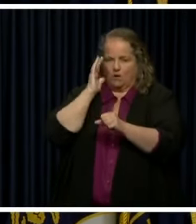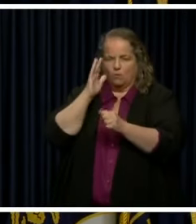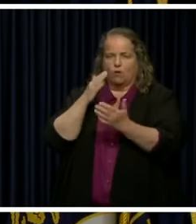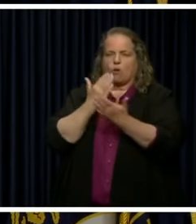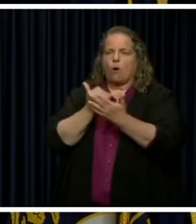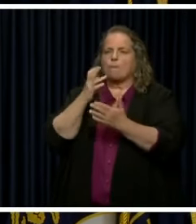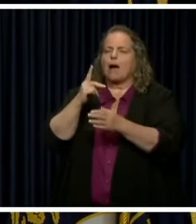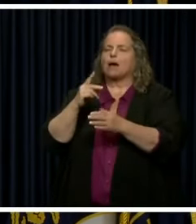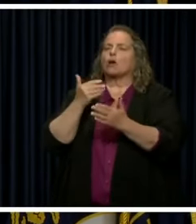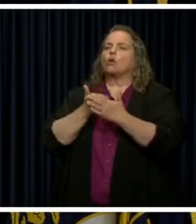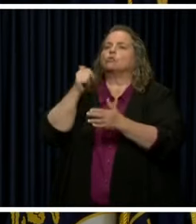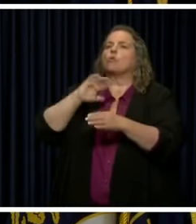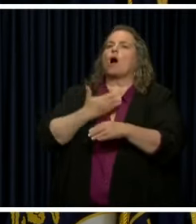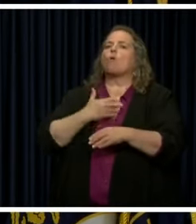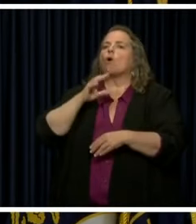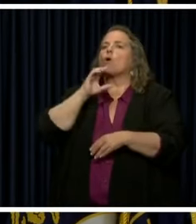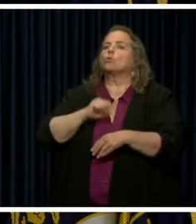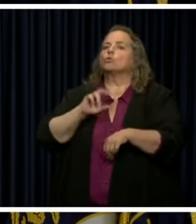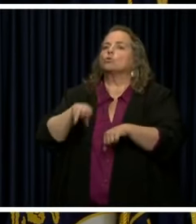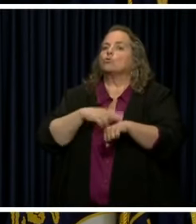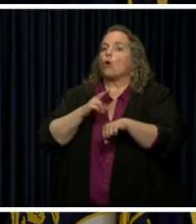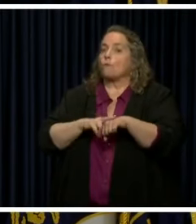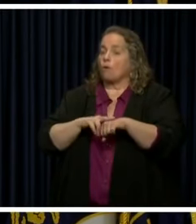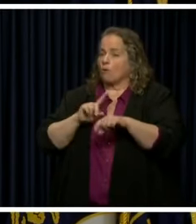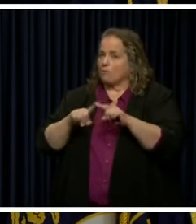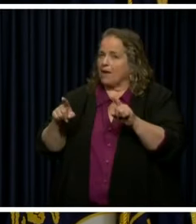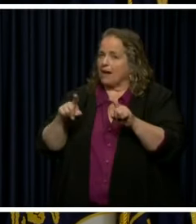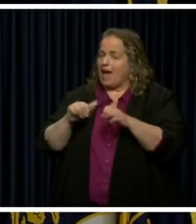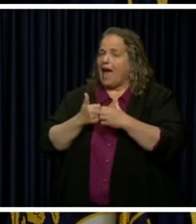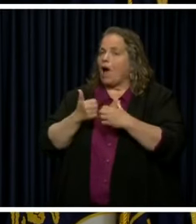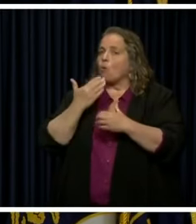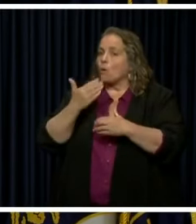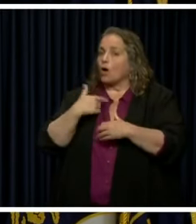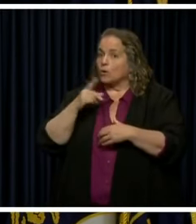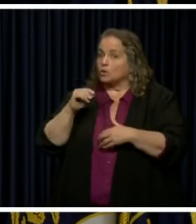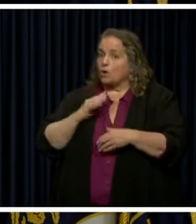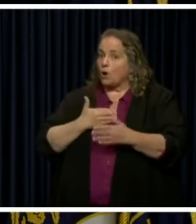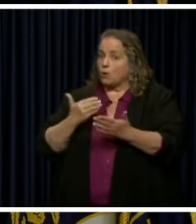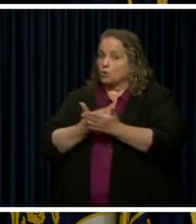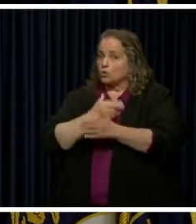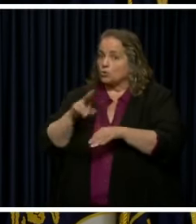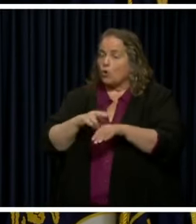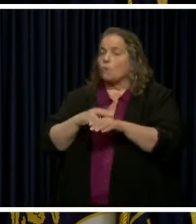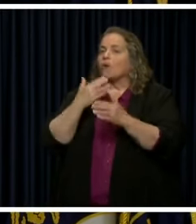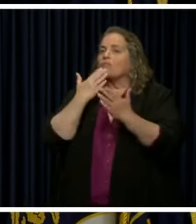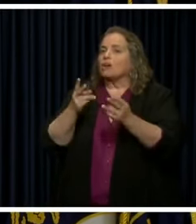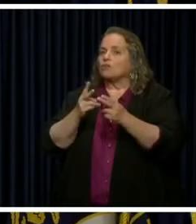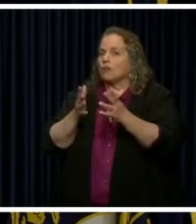amount of time that it will take depends on how well we do this new normal. Thank you all very much.